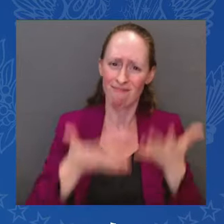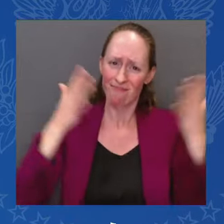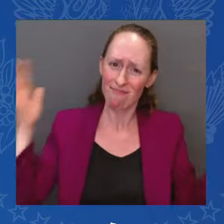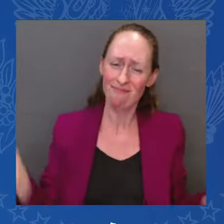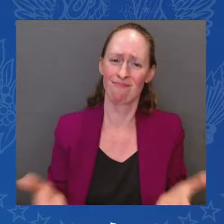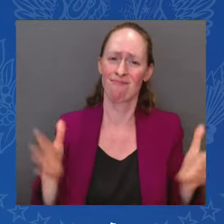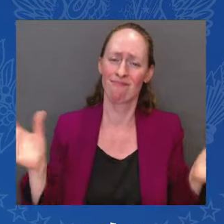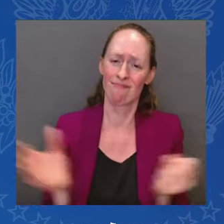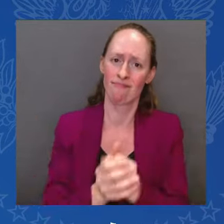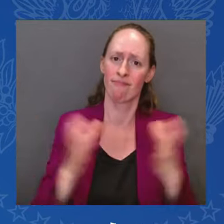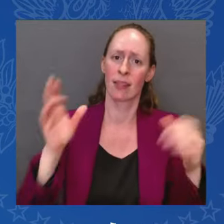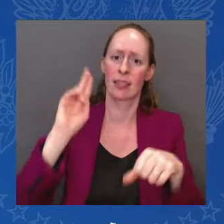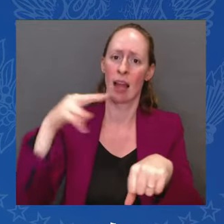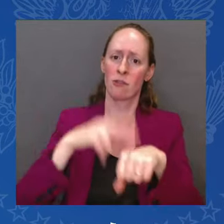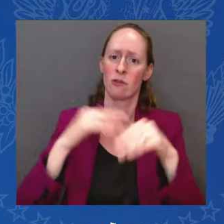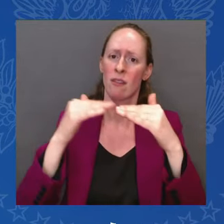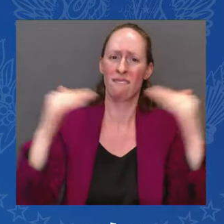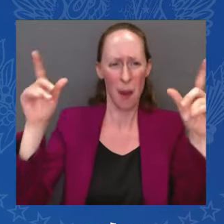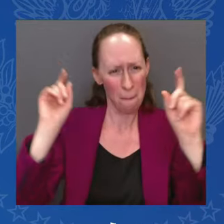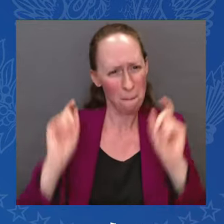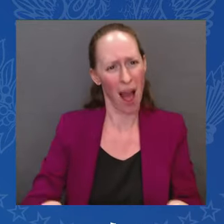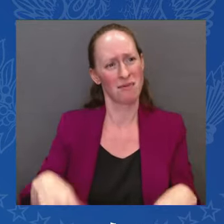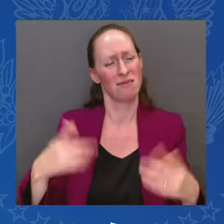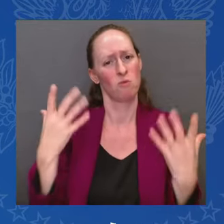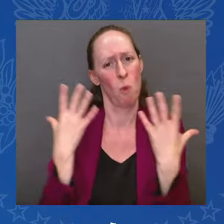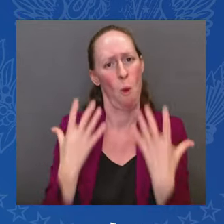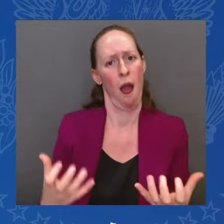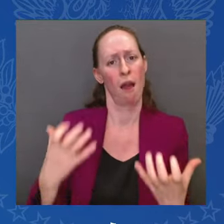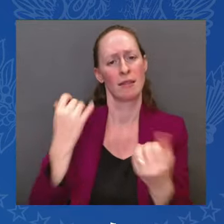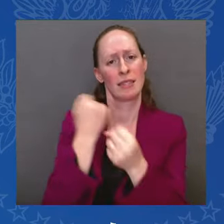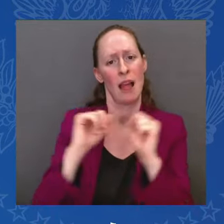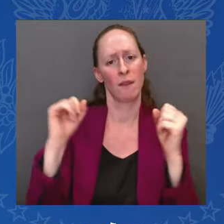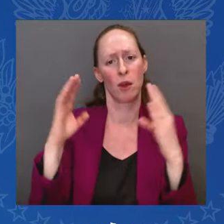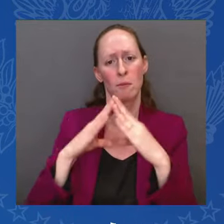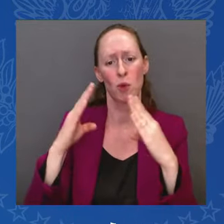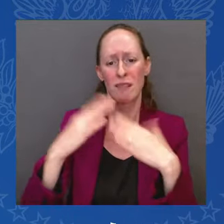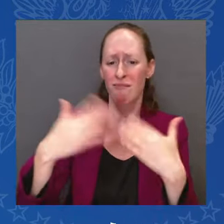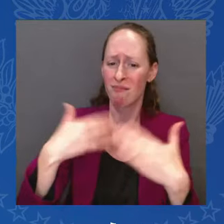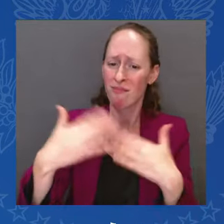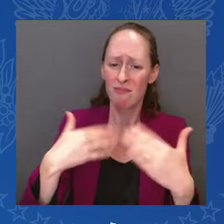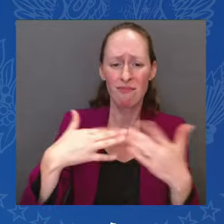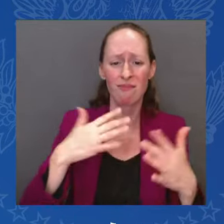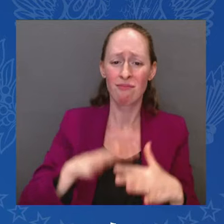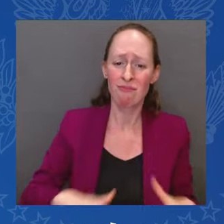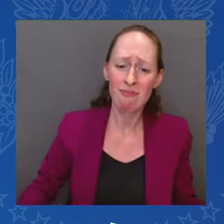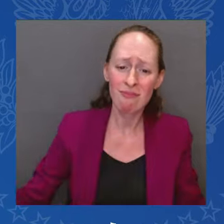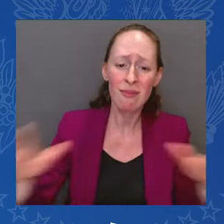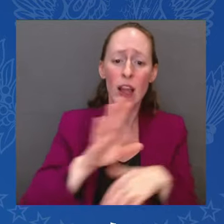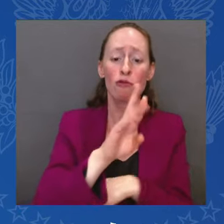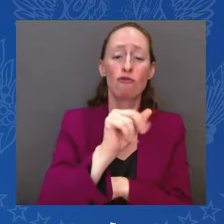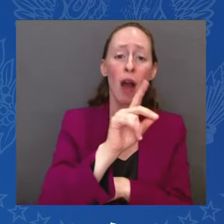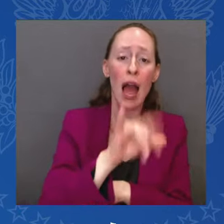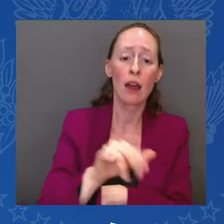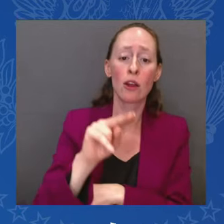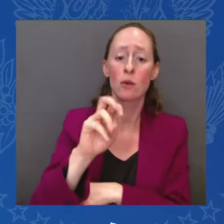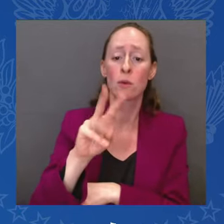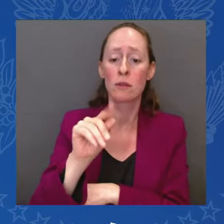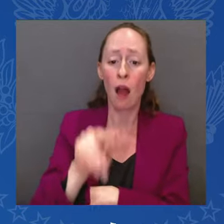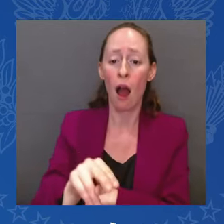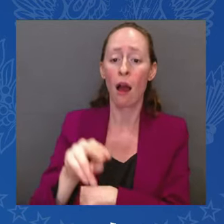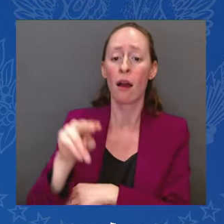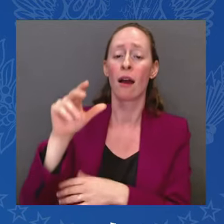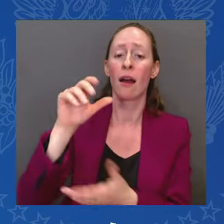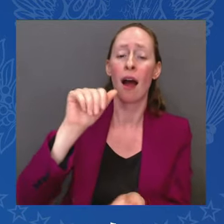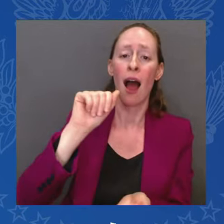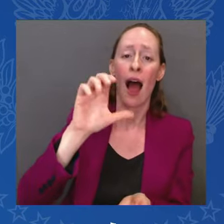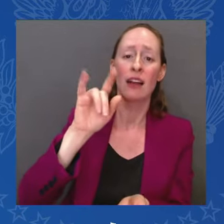And we came together. Every Town, Brady, Newtown Action Alliance, Gifford, Sandy Hook Promise, Moms Demand Action, Change the